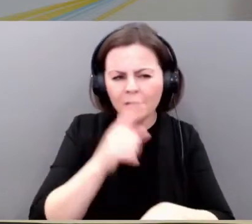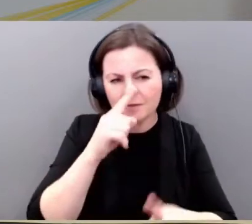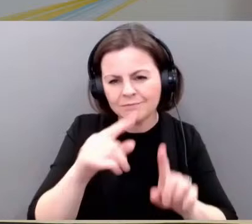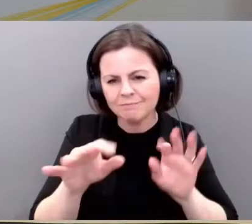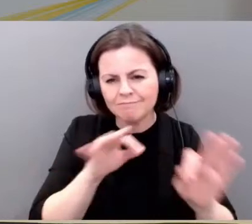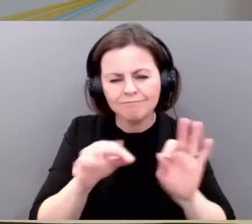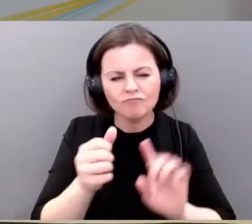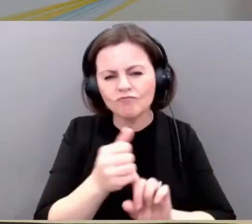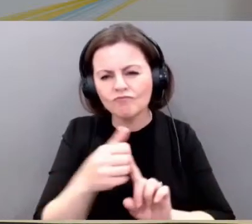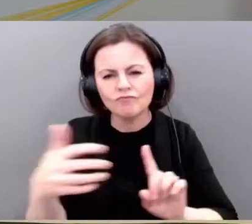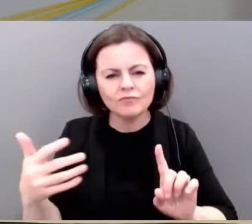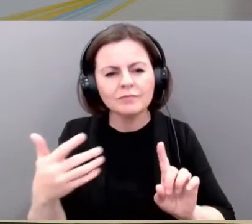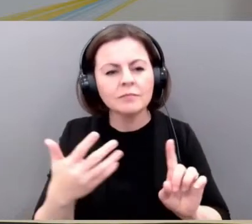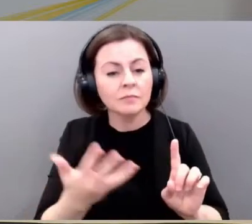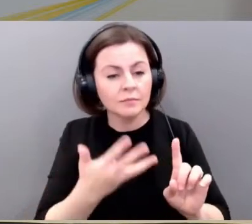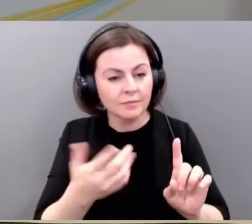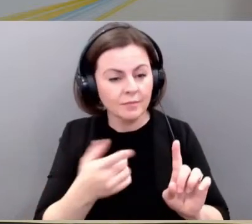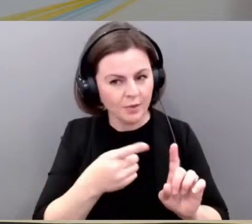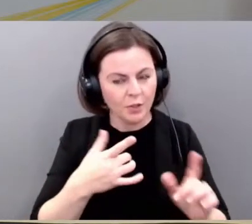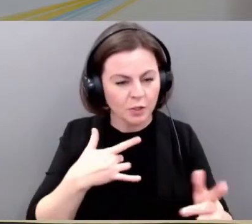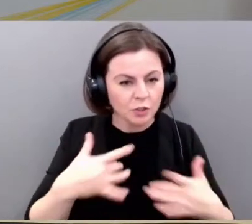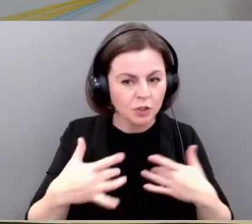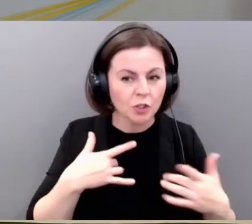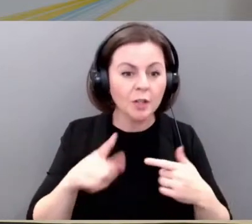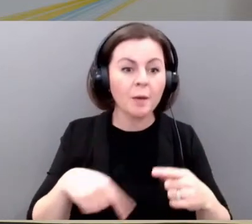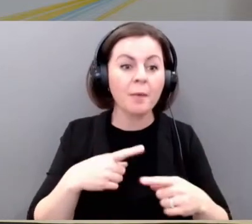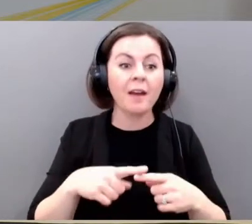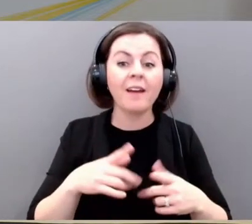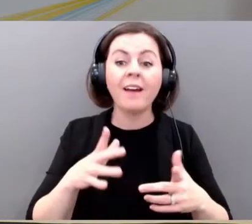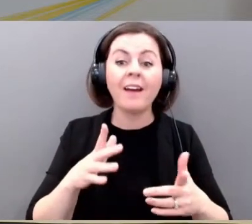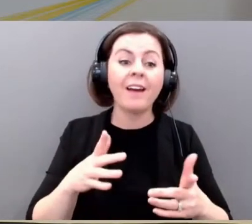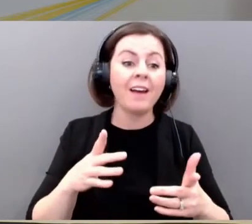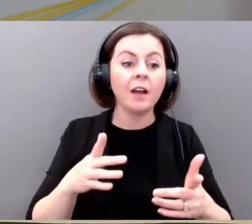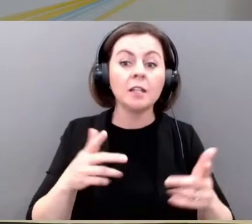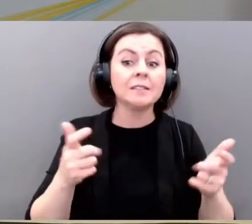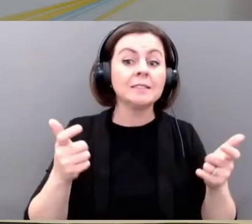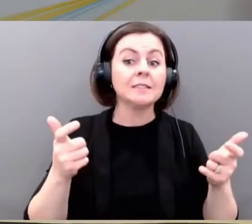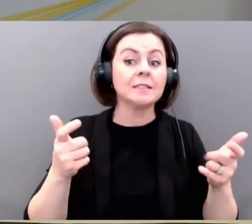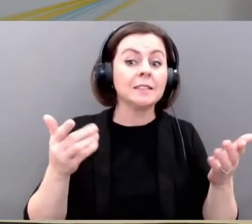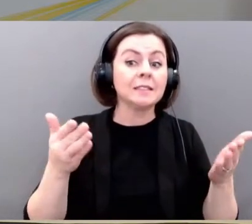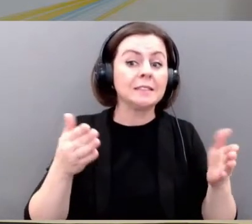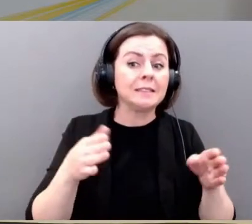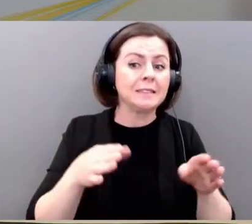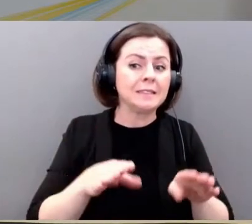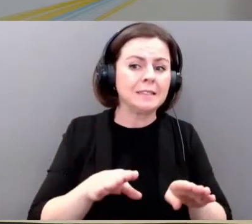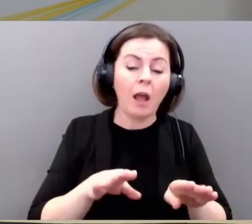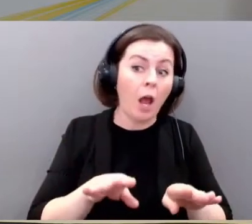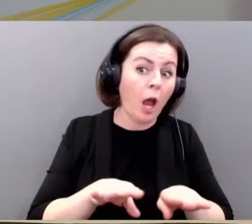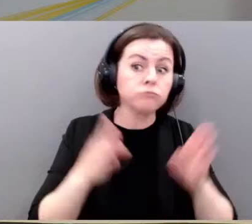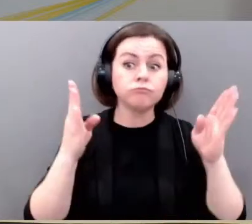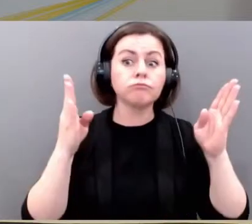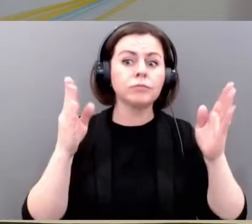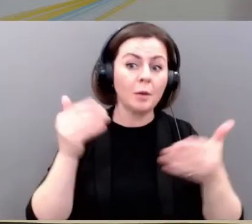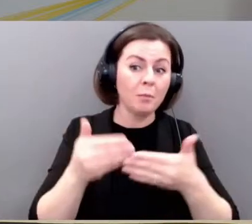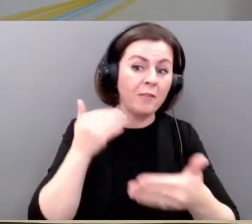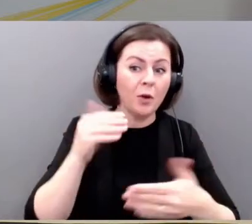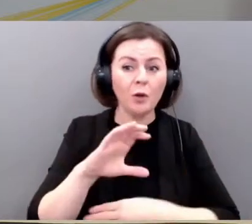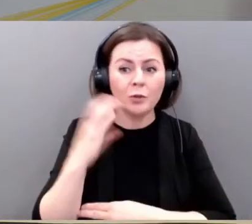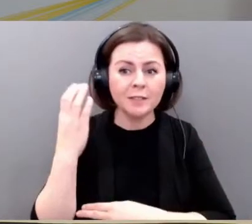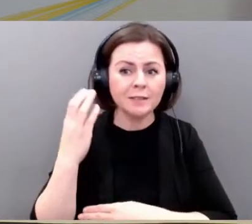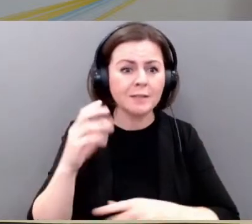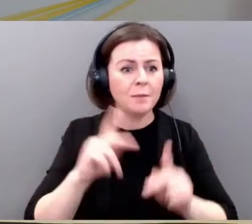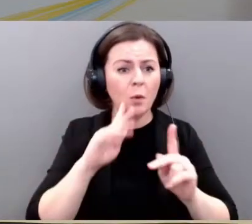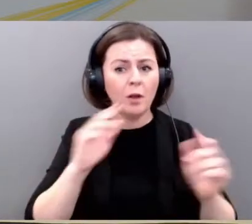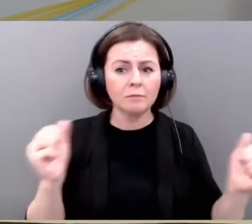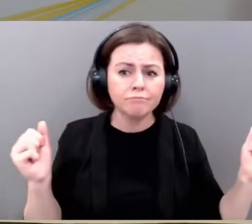have sort of concerns about lifting too quickly ahead of the busy holiday period and, of course, more gatherings? Do